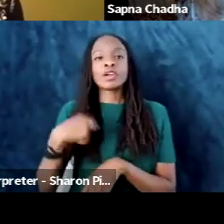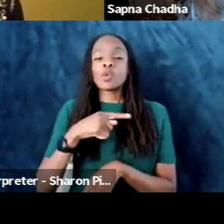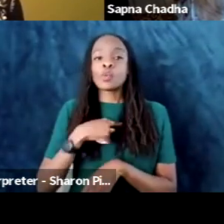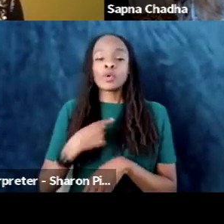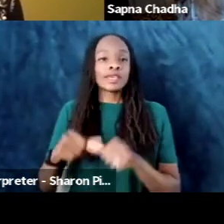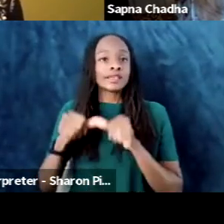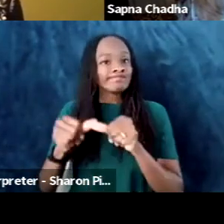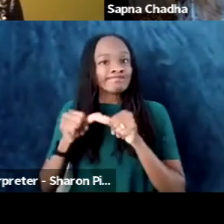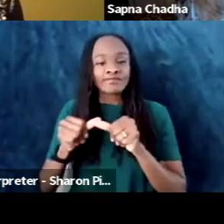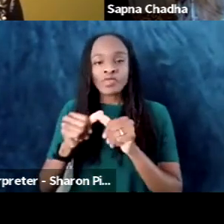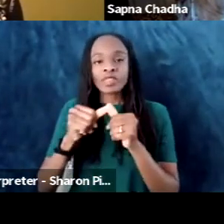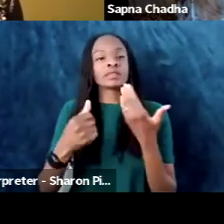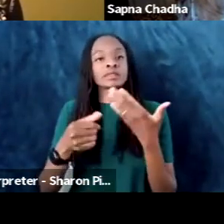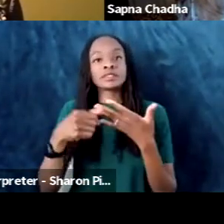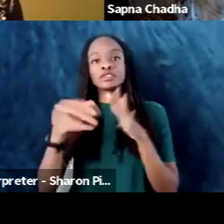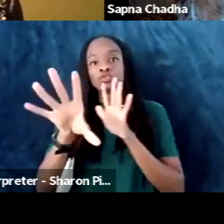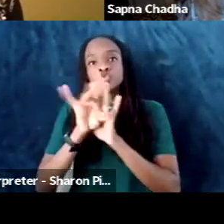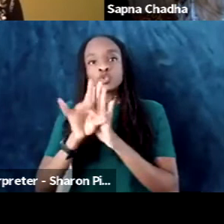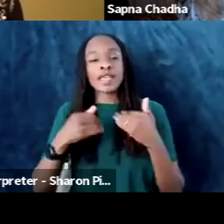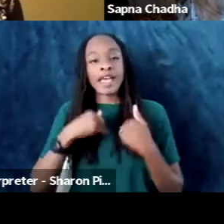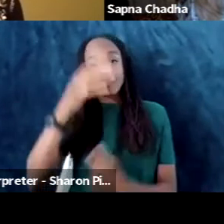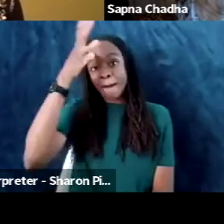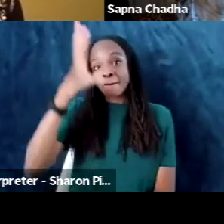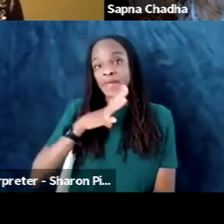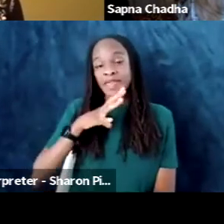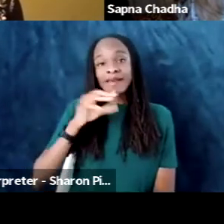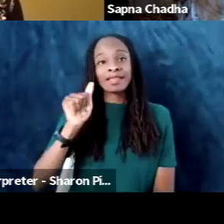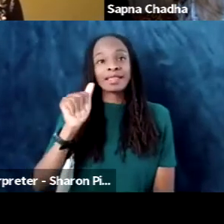consistently choose to have male ambassadors. When we show